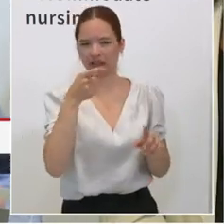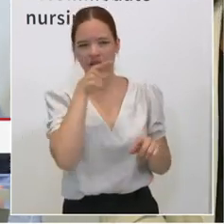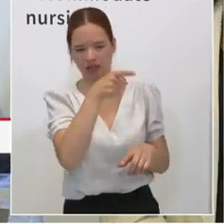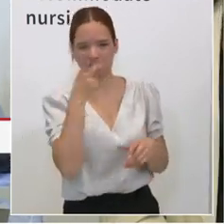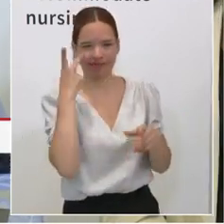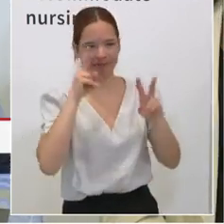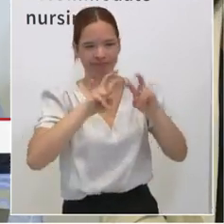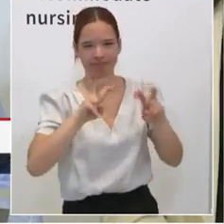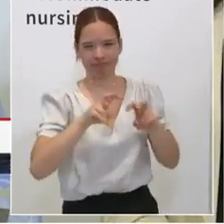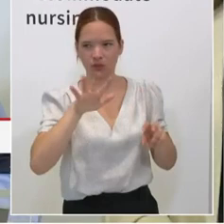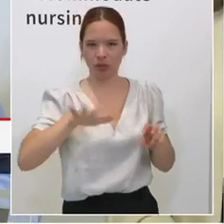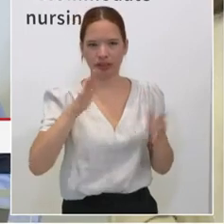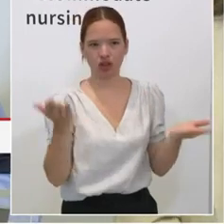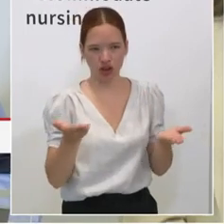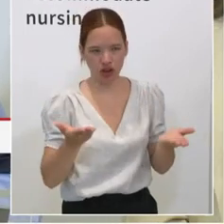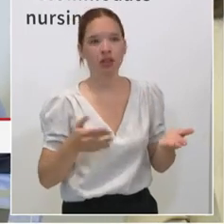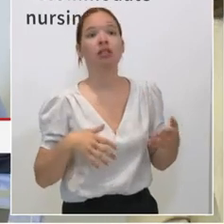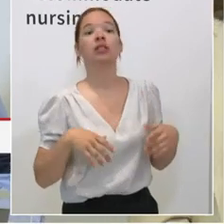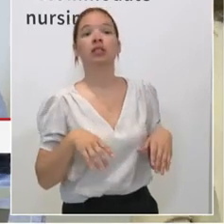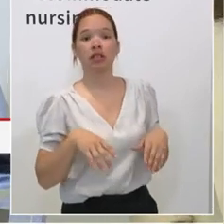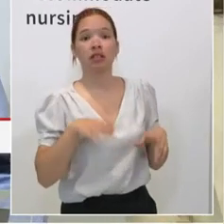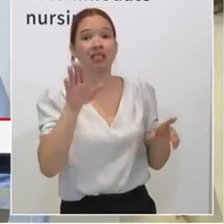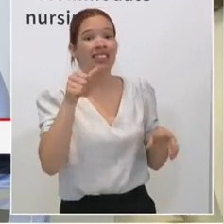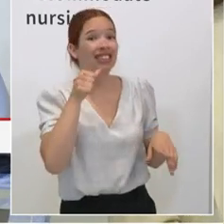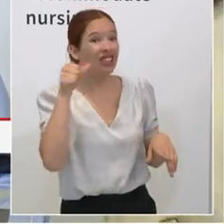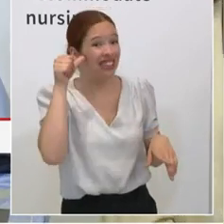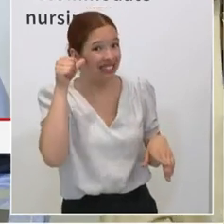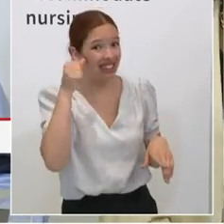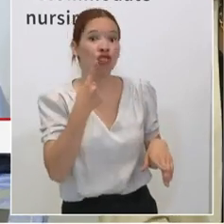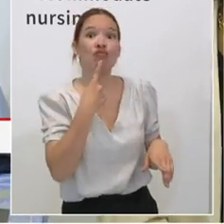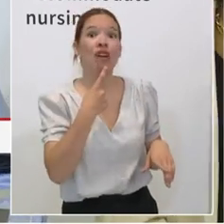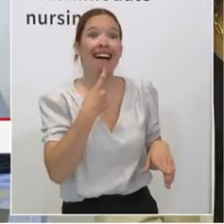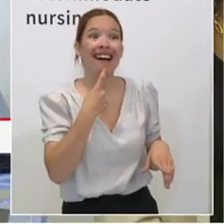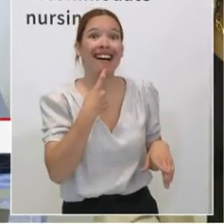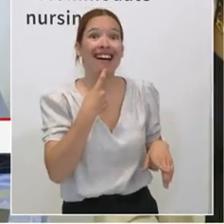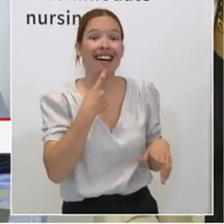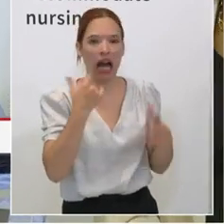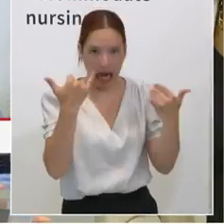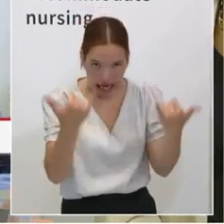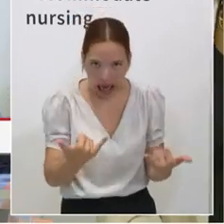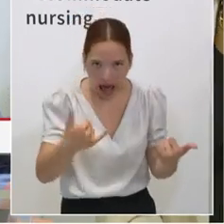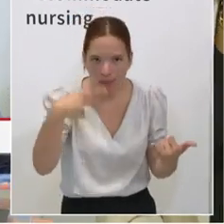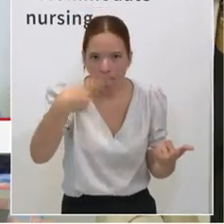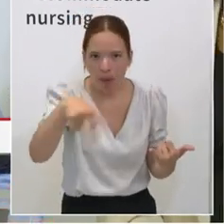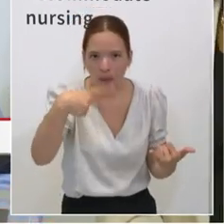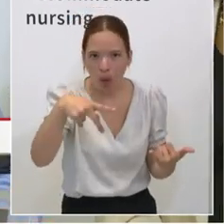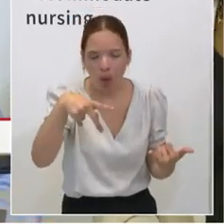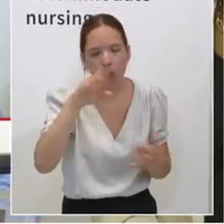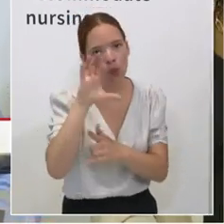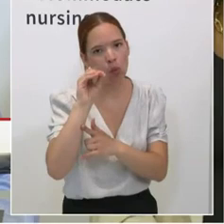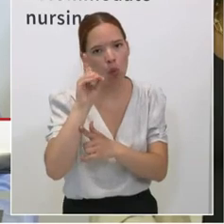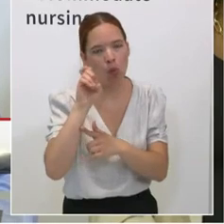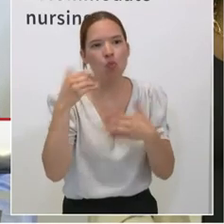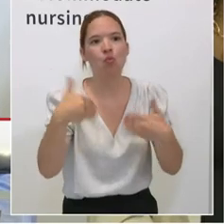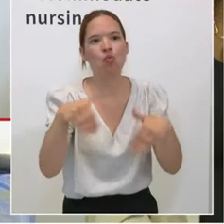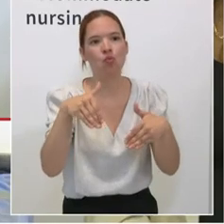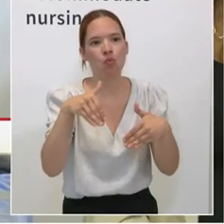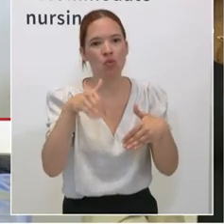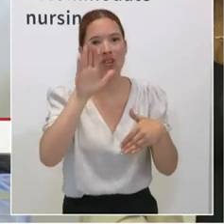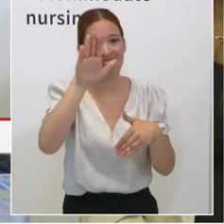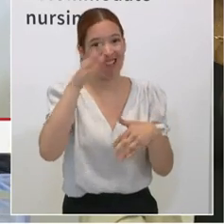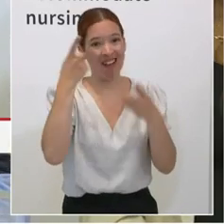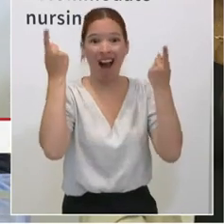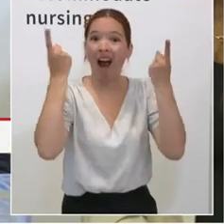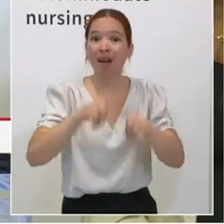elevated. As the mayor said, purple is actually worse. And then, so what we've done is, as you know, over the last couple of